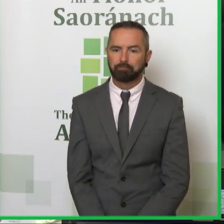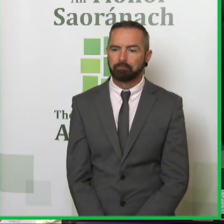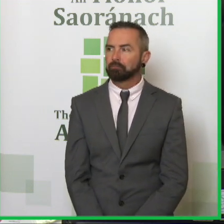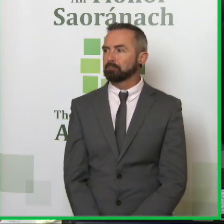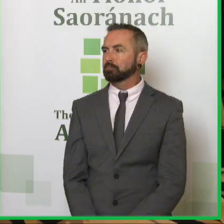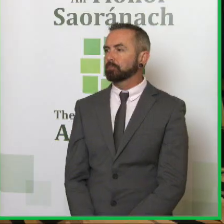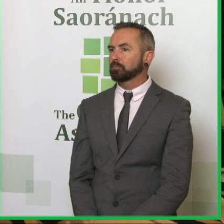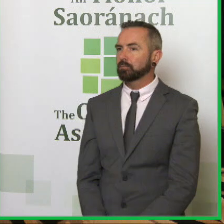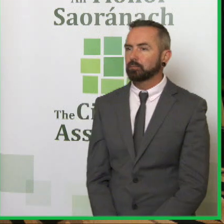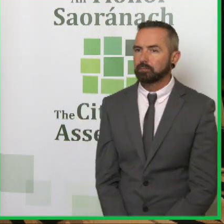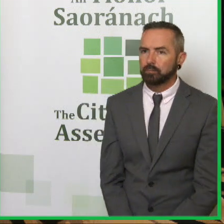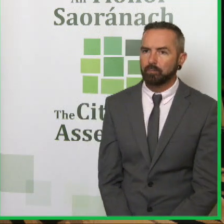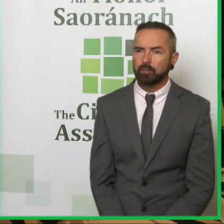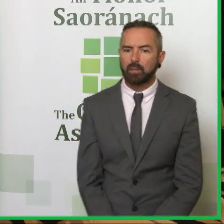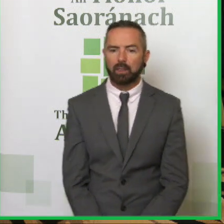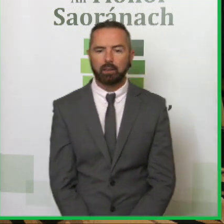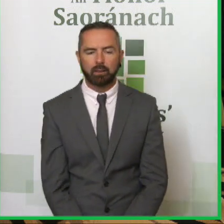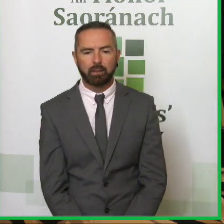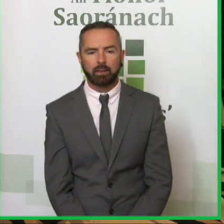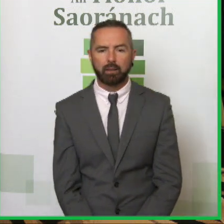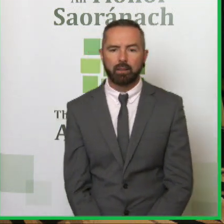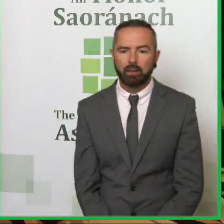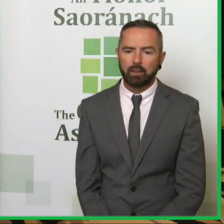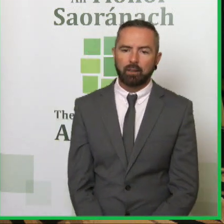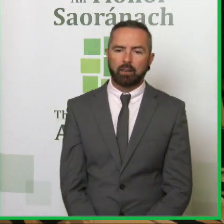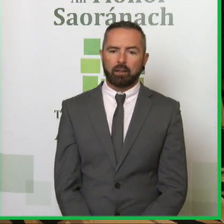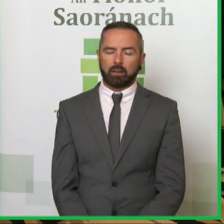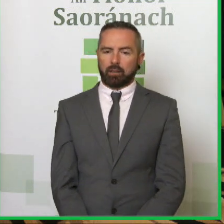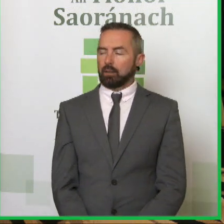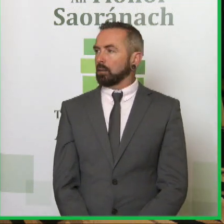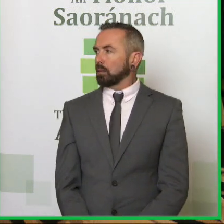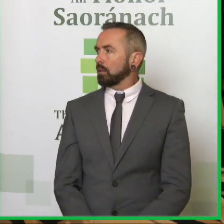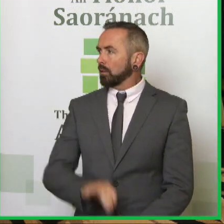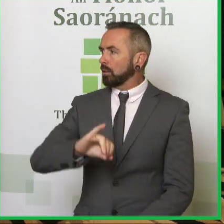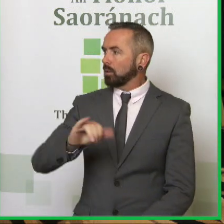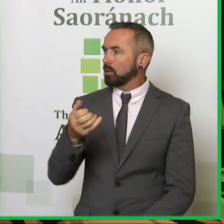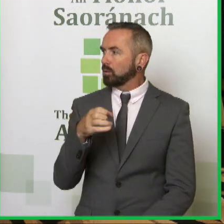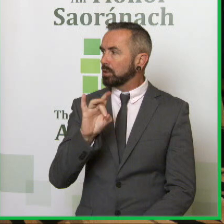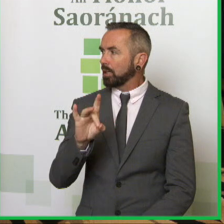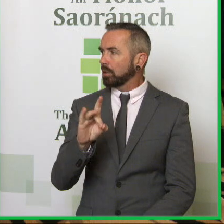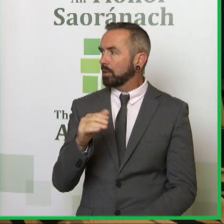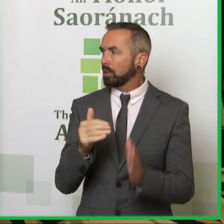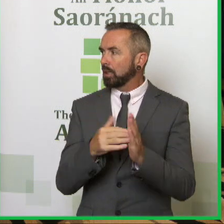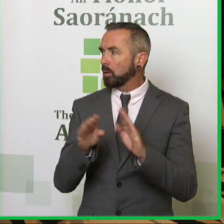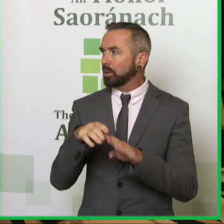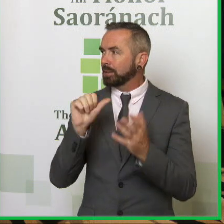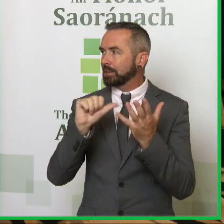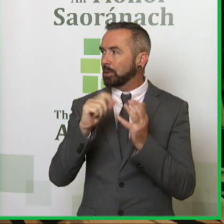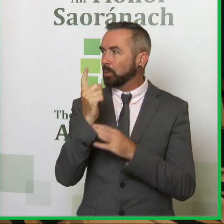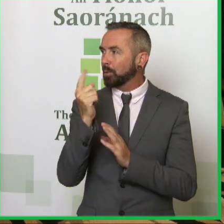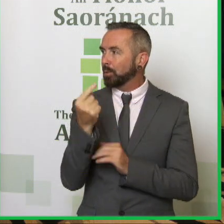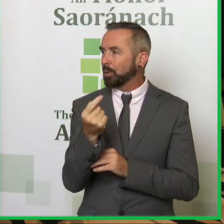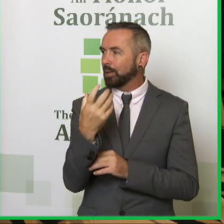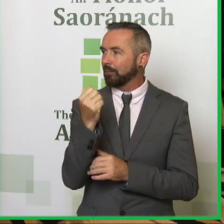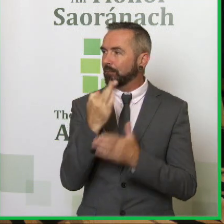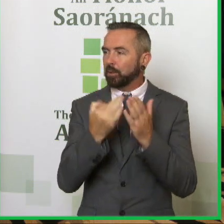you. Jack? Just in regards to 6.1, I also had some